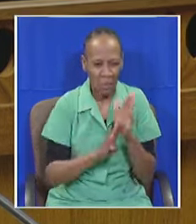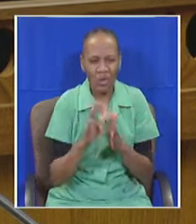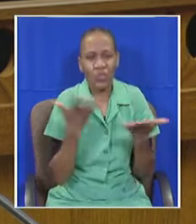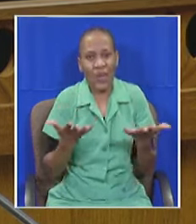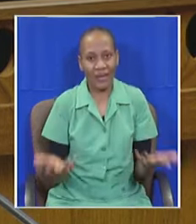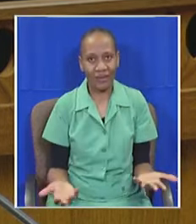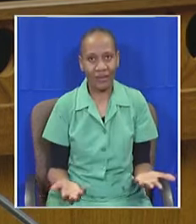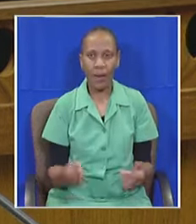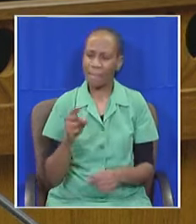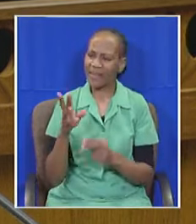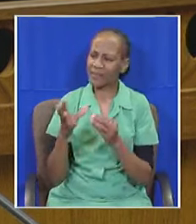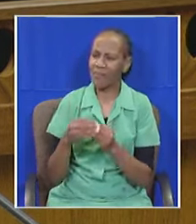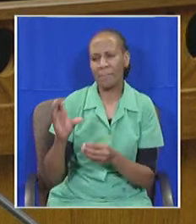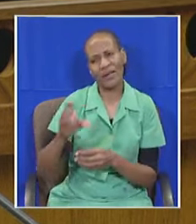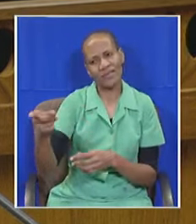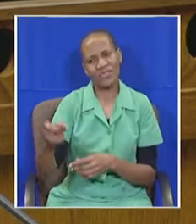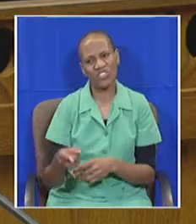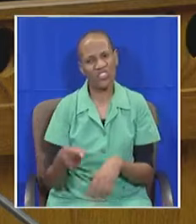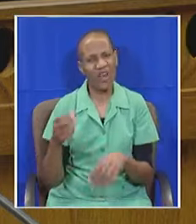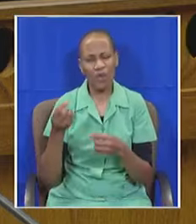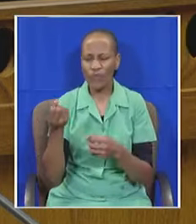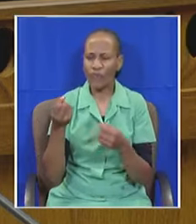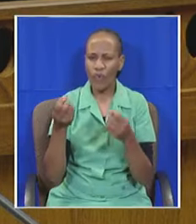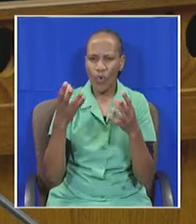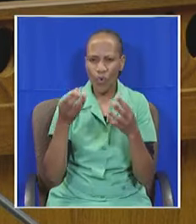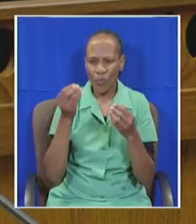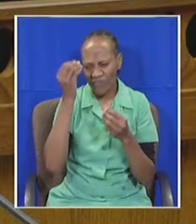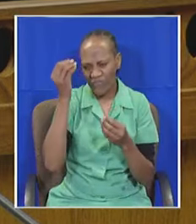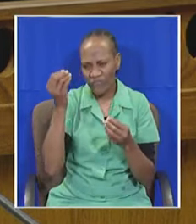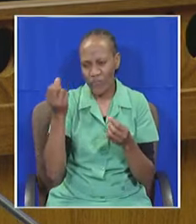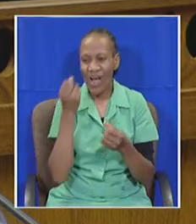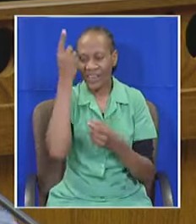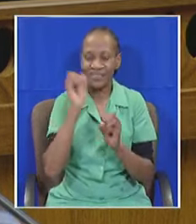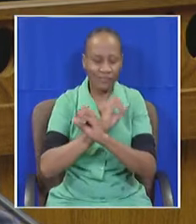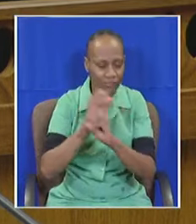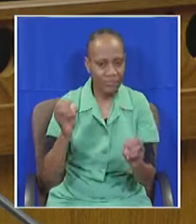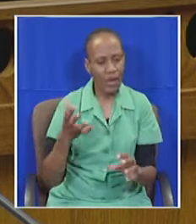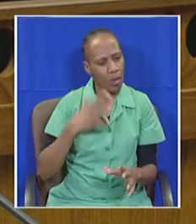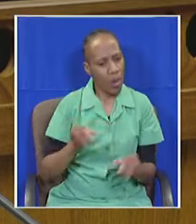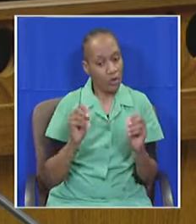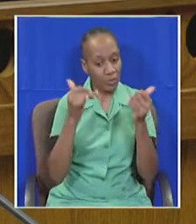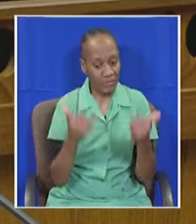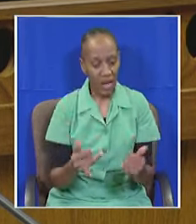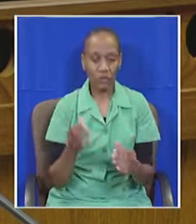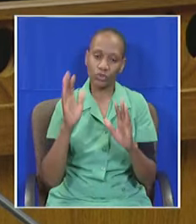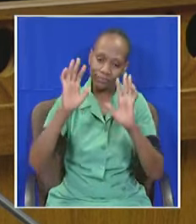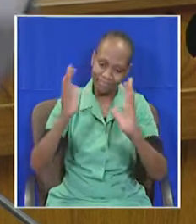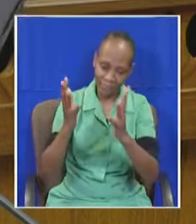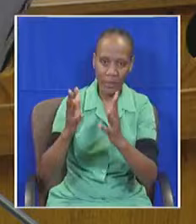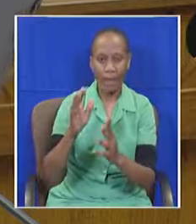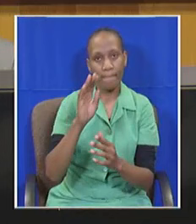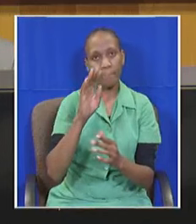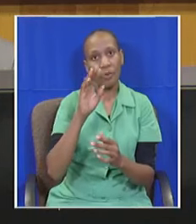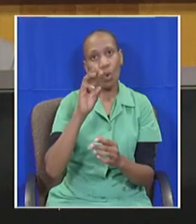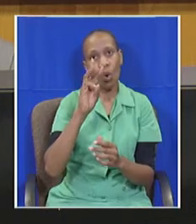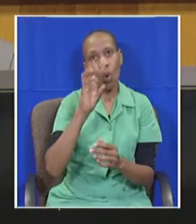But Honorable Kasim is so out of touch, and I want to use this opportunity to congratulate Babes Wodumo and Nasty C, and those